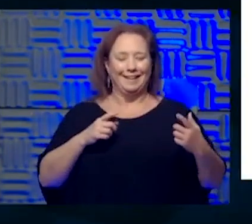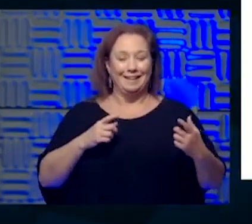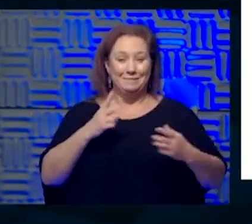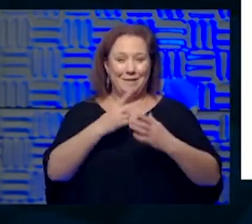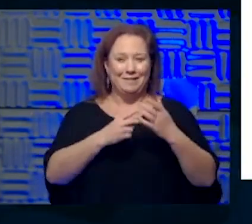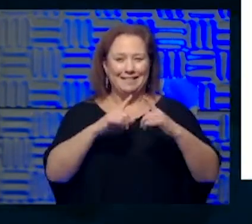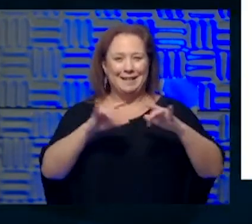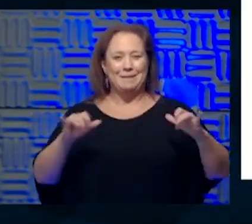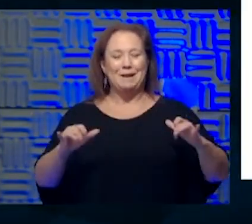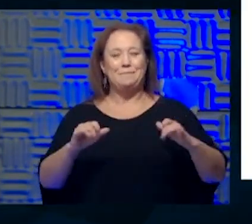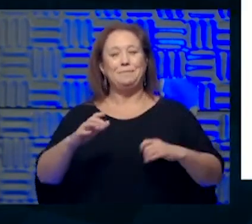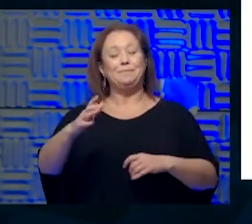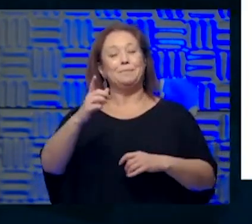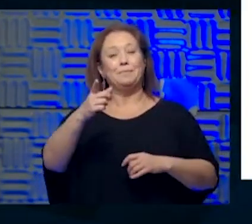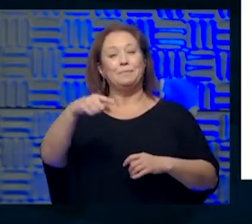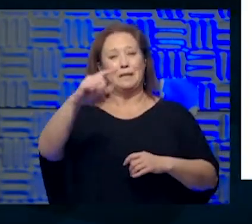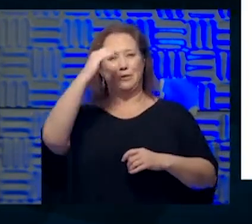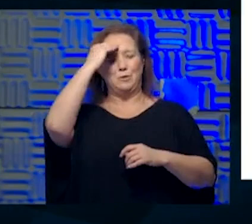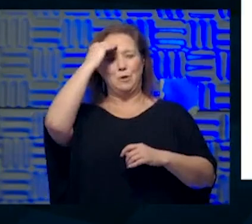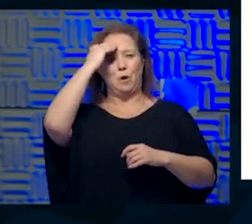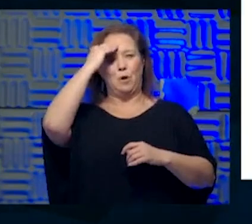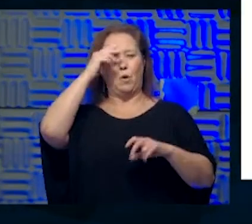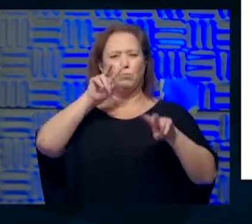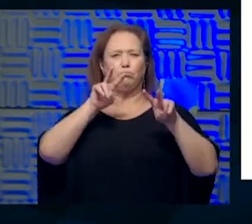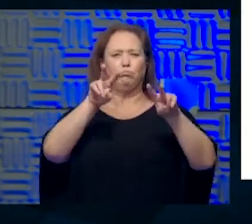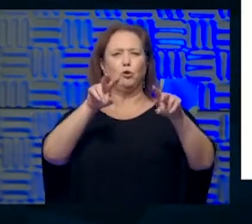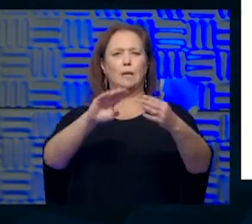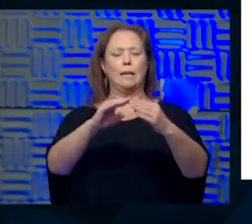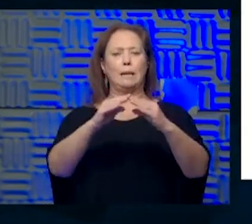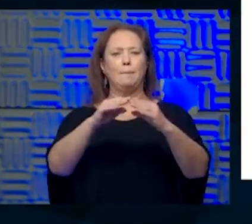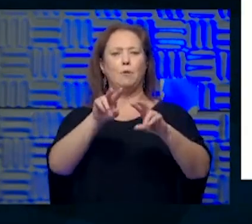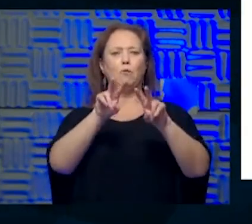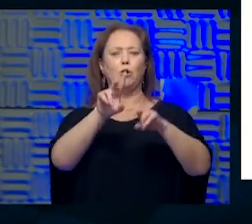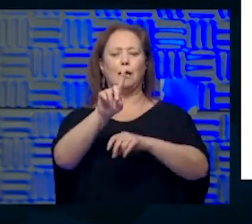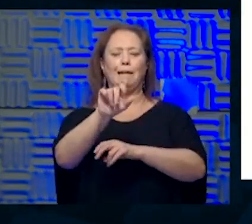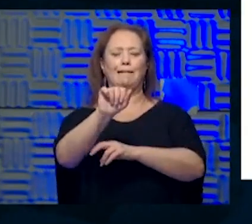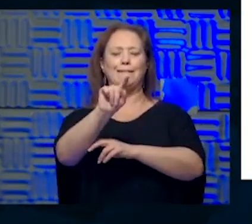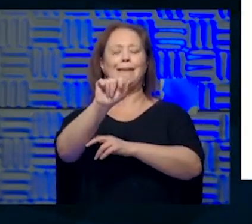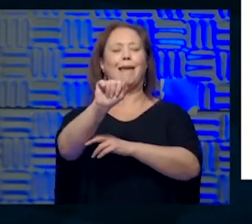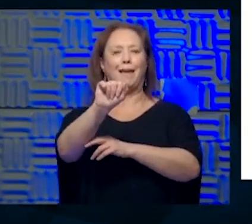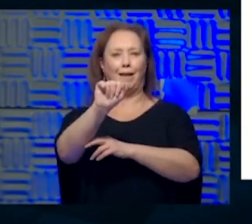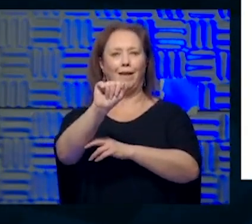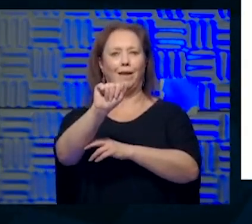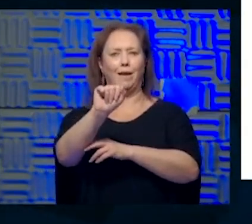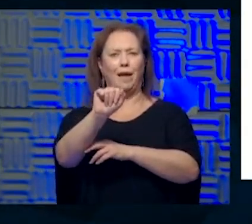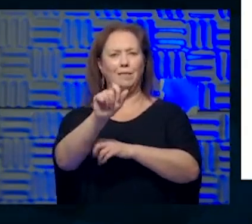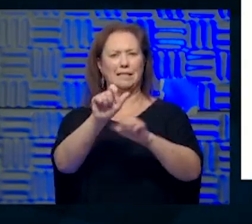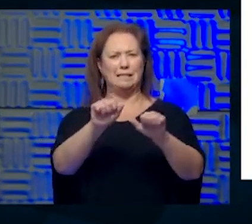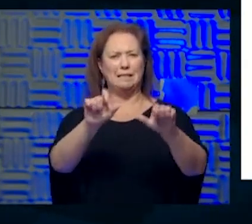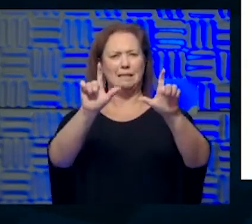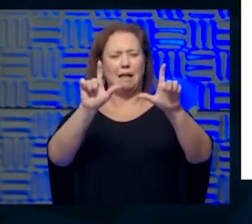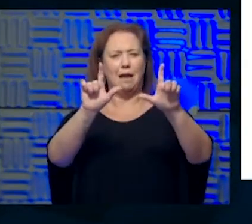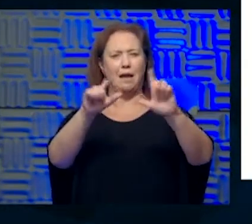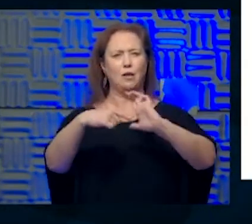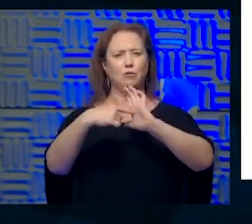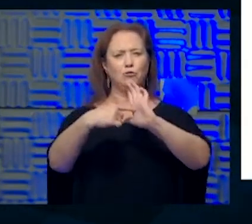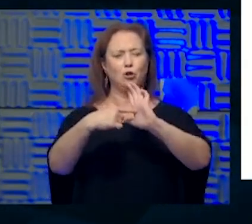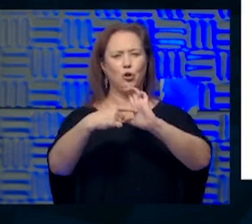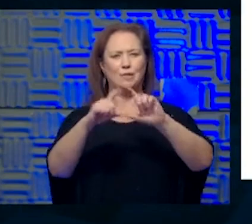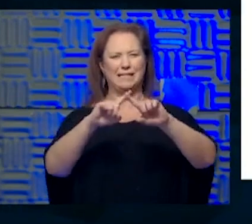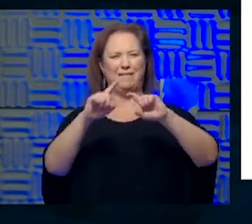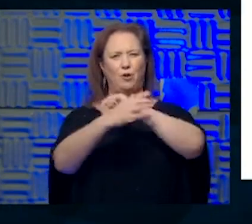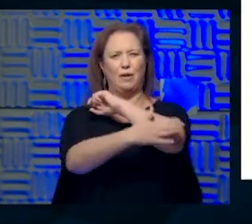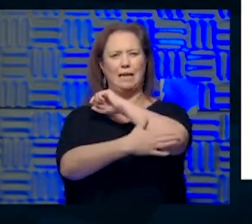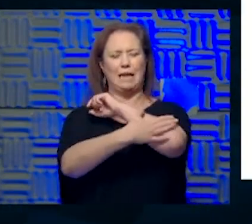as you all know, a lot of this is watching numbers and data. And this first slide really shows some of the different counties